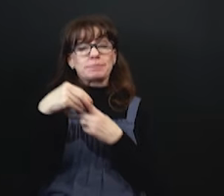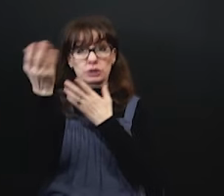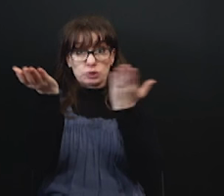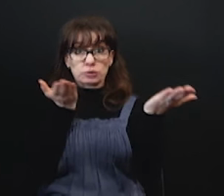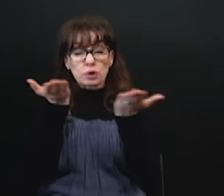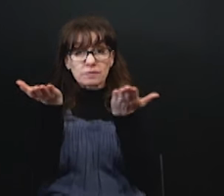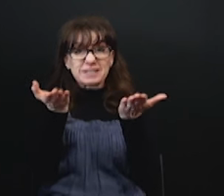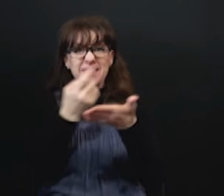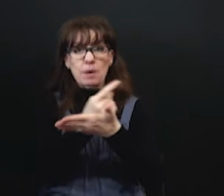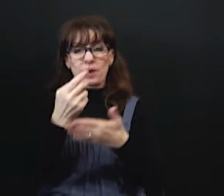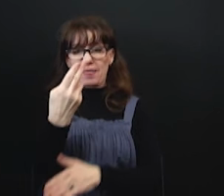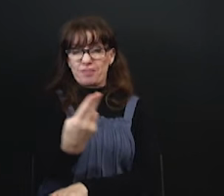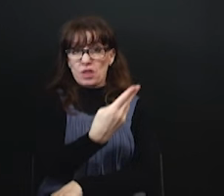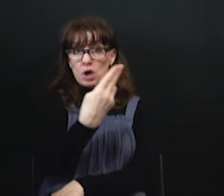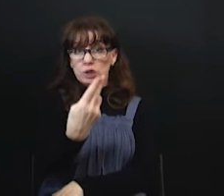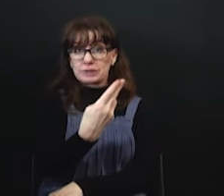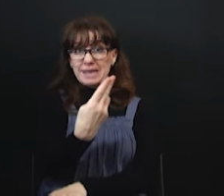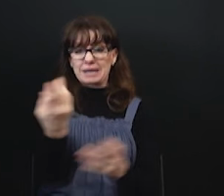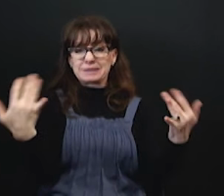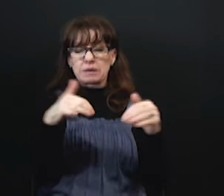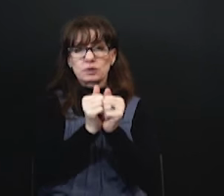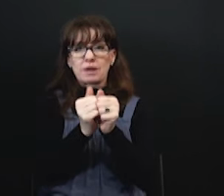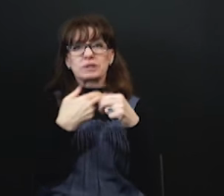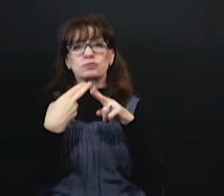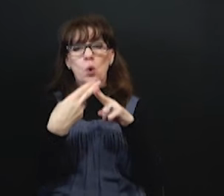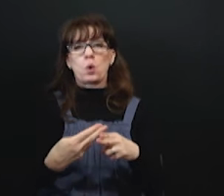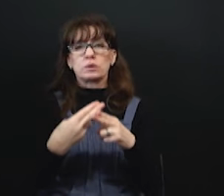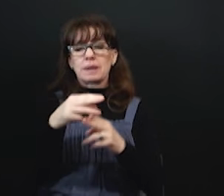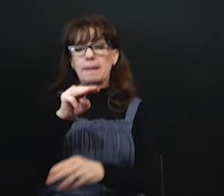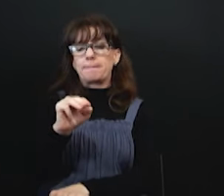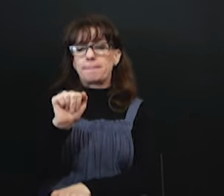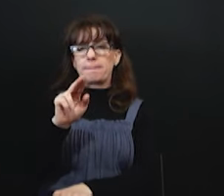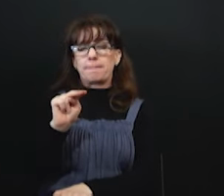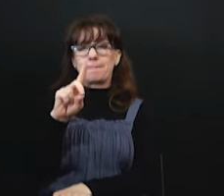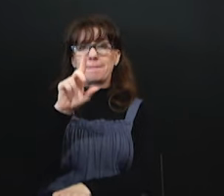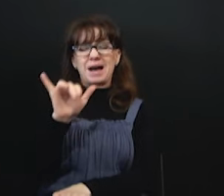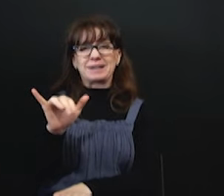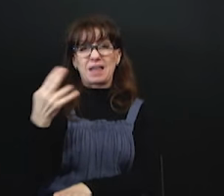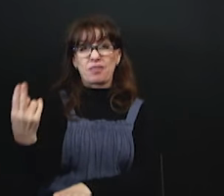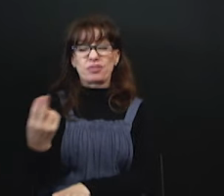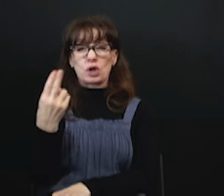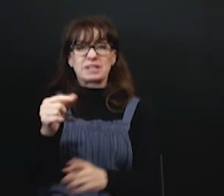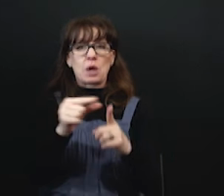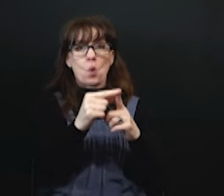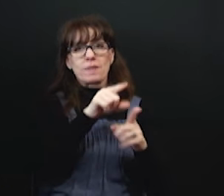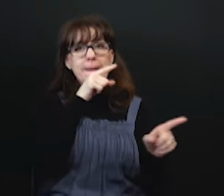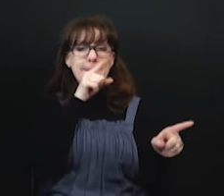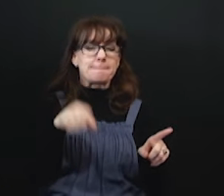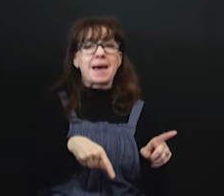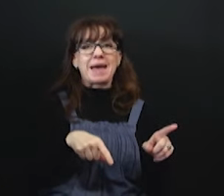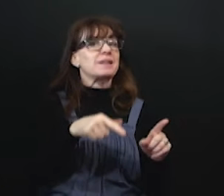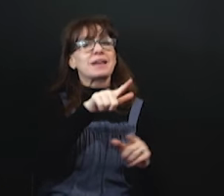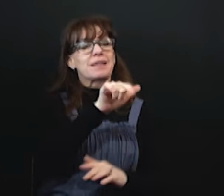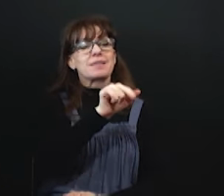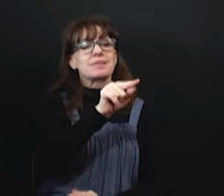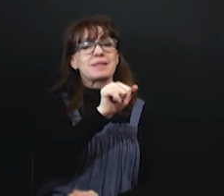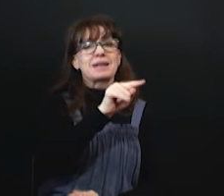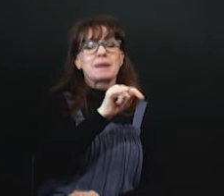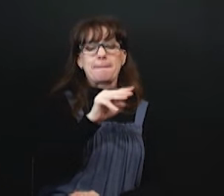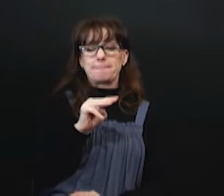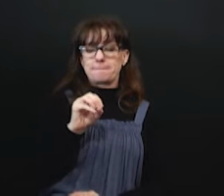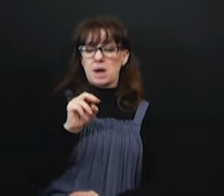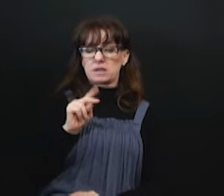Later that week on Thursday, we come together for what we call Monday Thursday. That word derived from that command, that in Latin, mandatum,